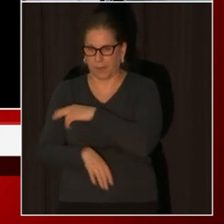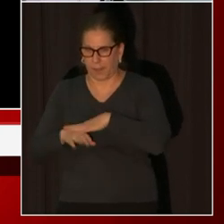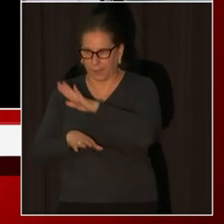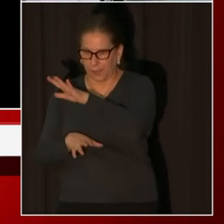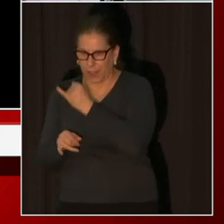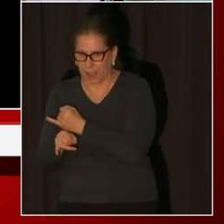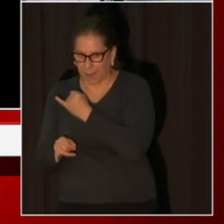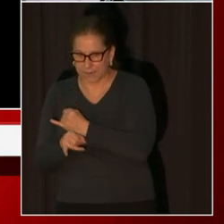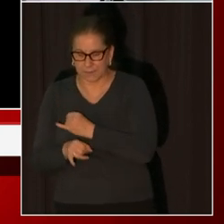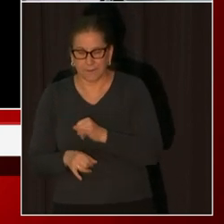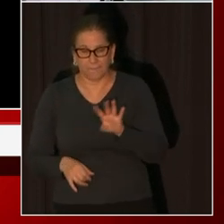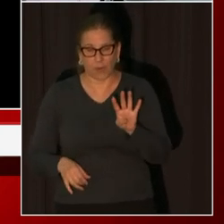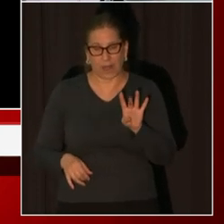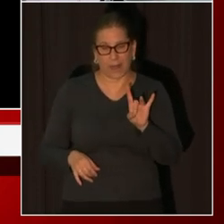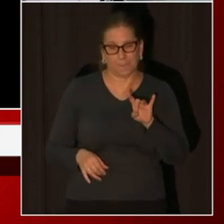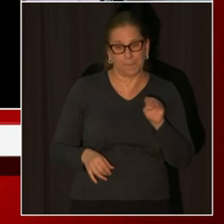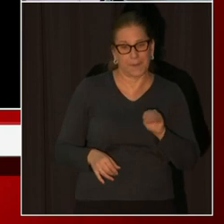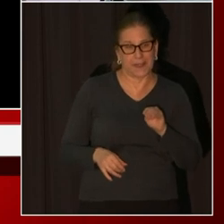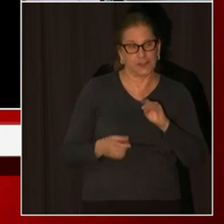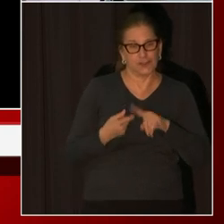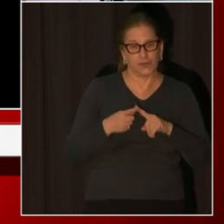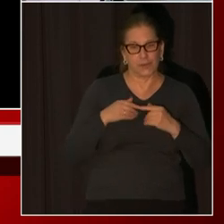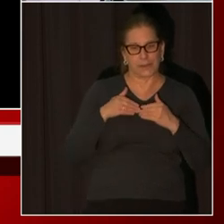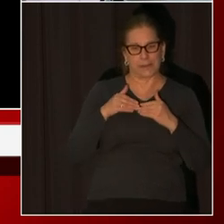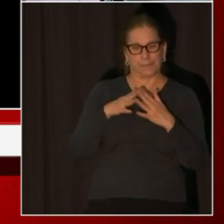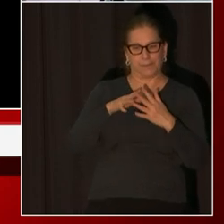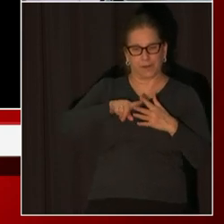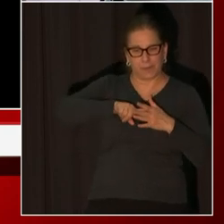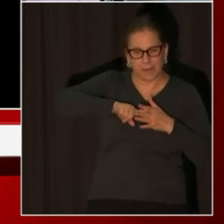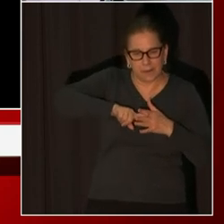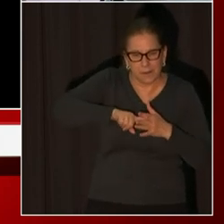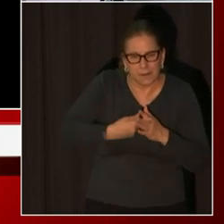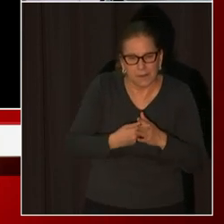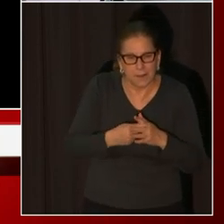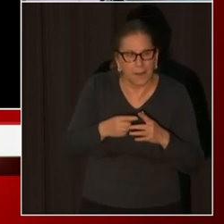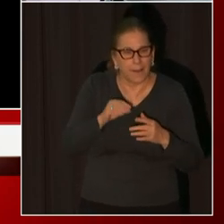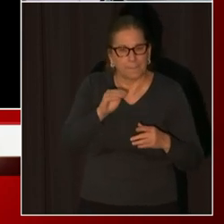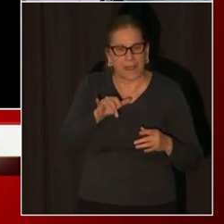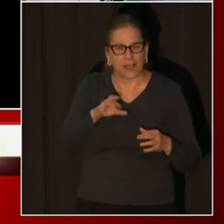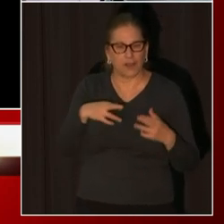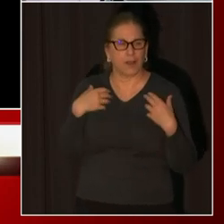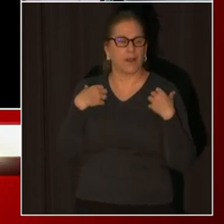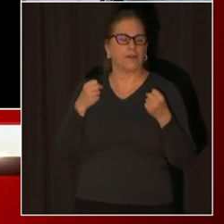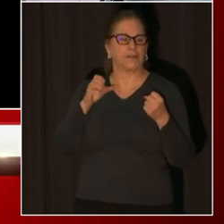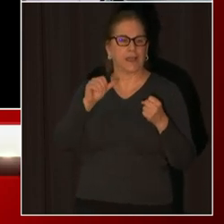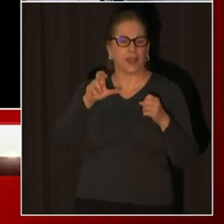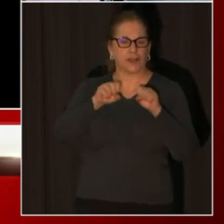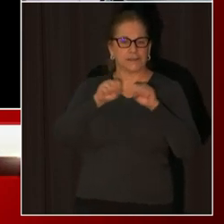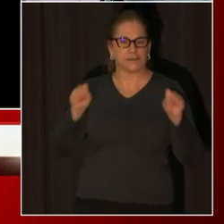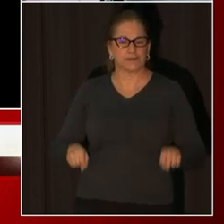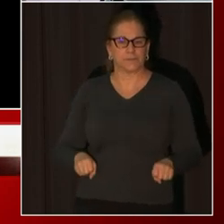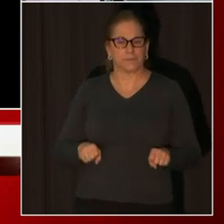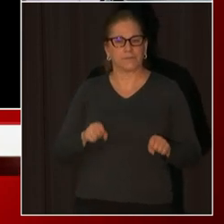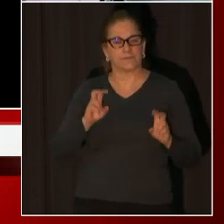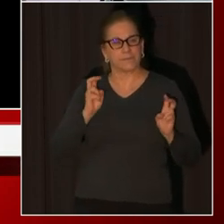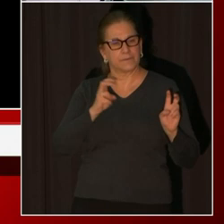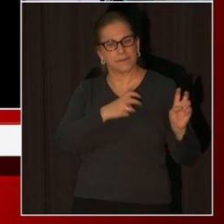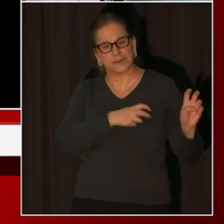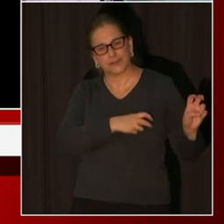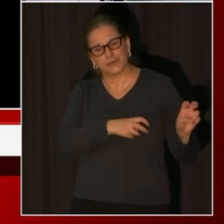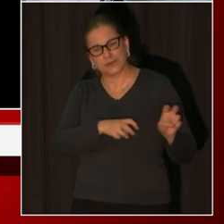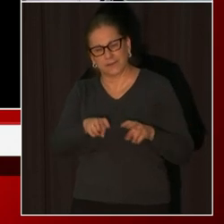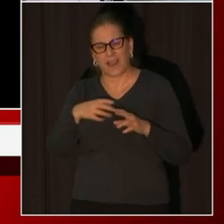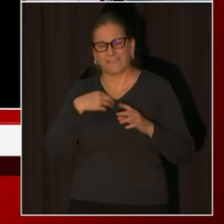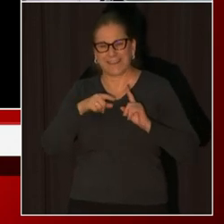implement recommendations from the Mayor's Commission on Healthcare Systems Transformation, which really focuses on a number of areas to